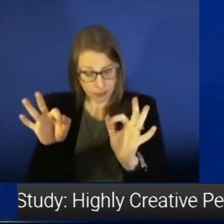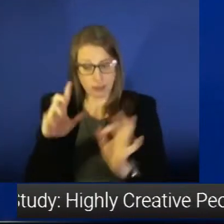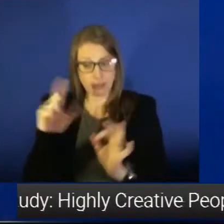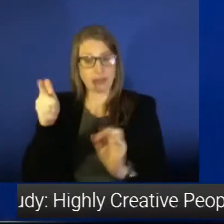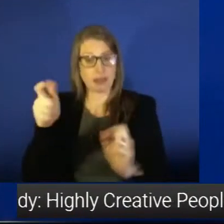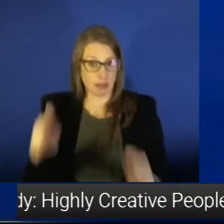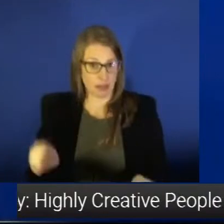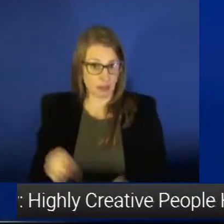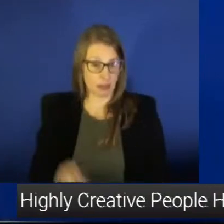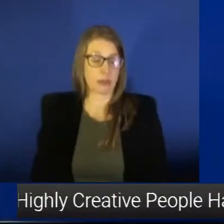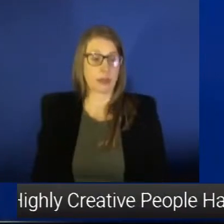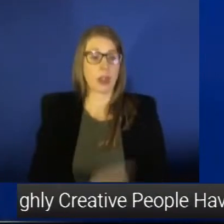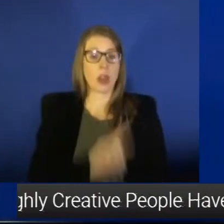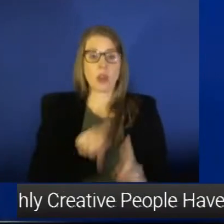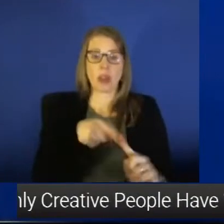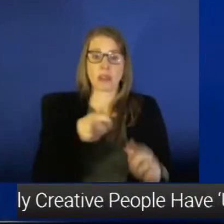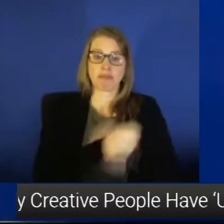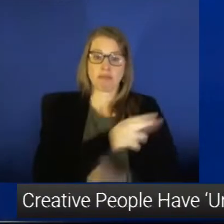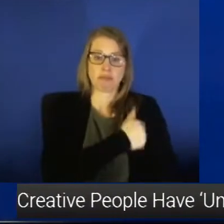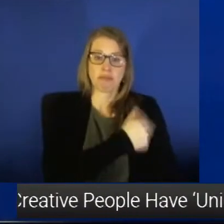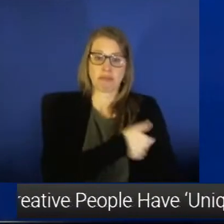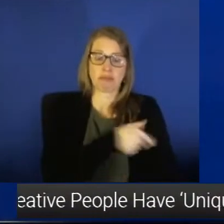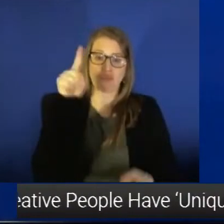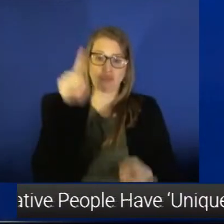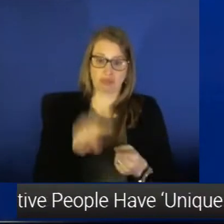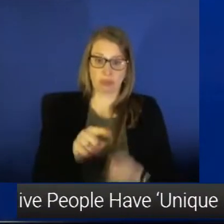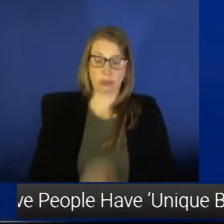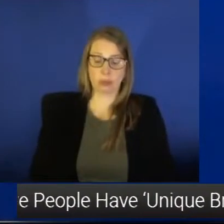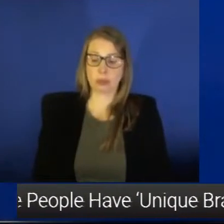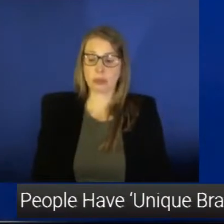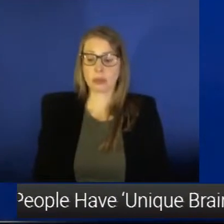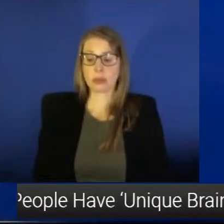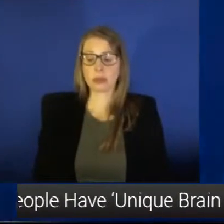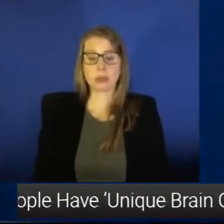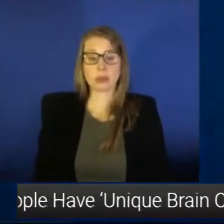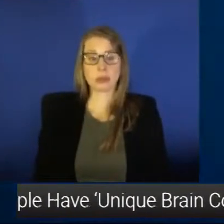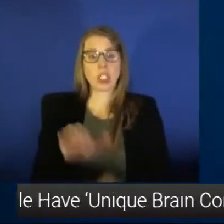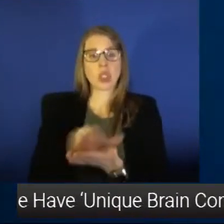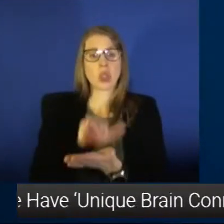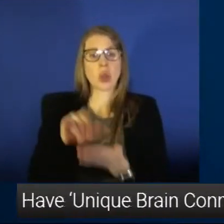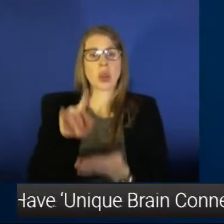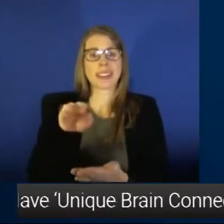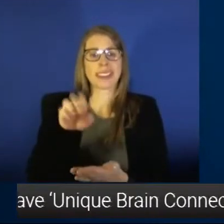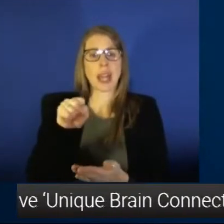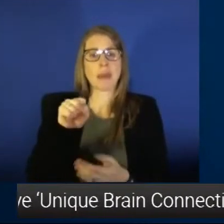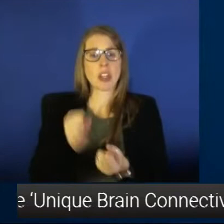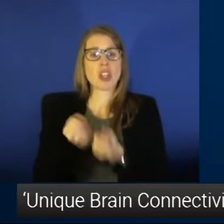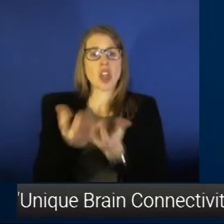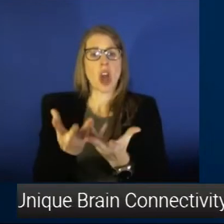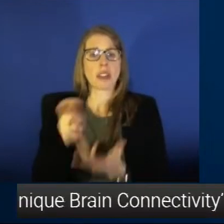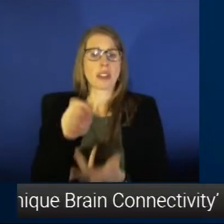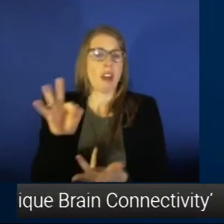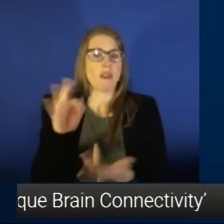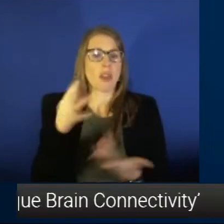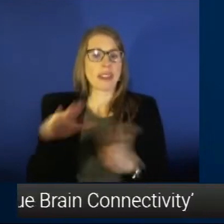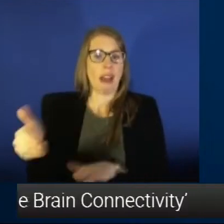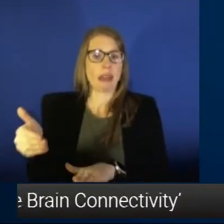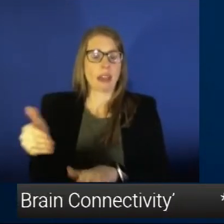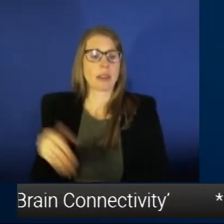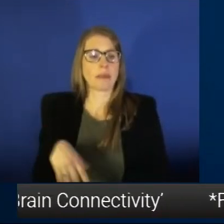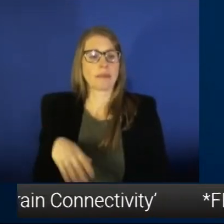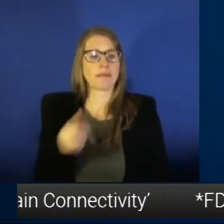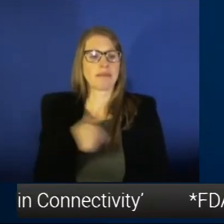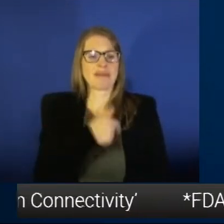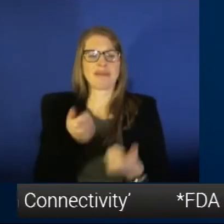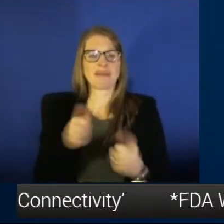see that came out of the New York Times is this cause of death. One of the things we've tried to put into a picture